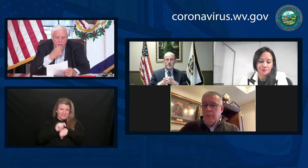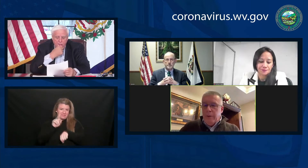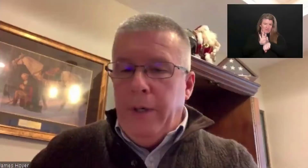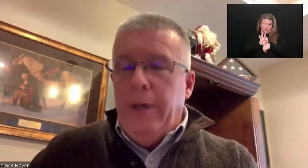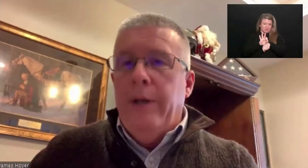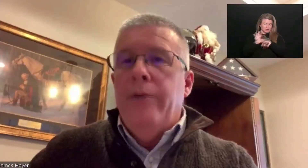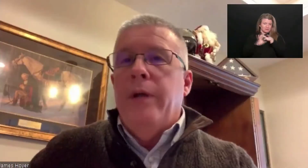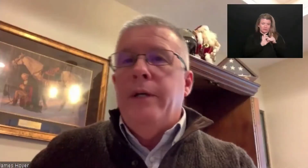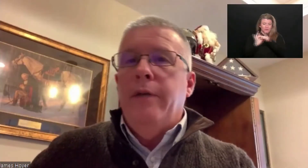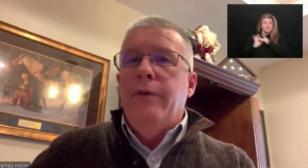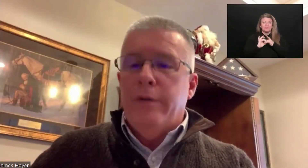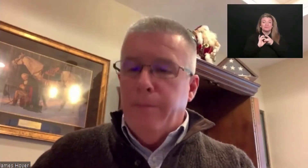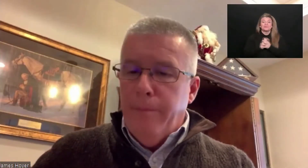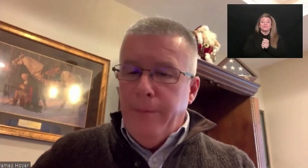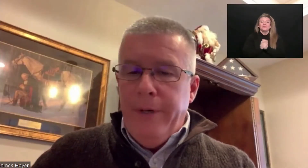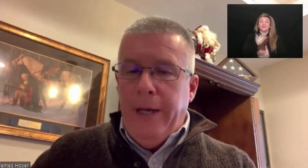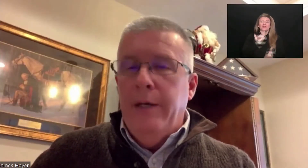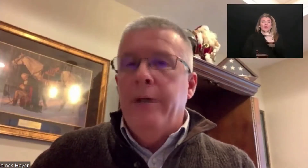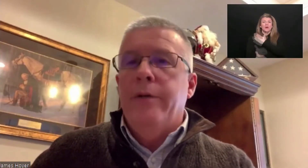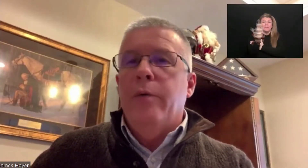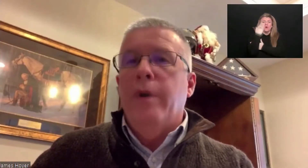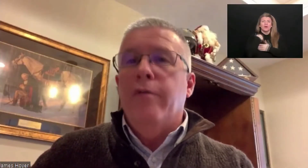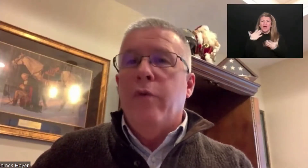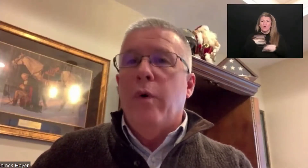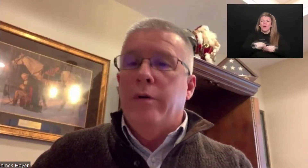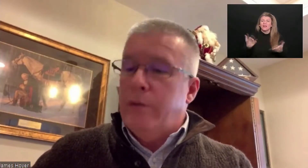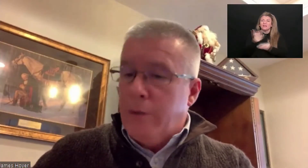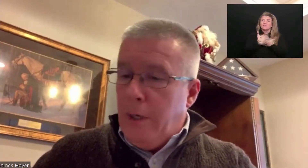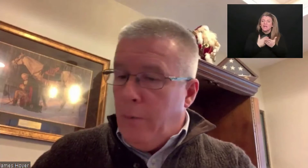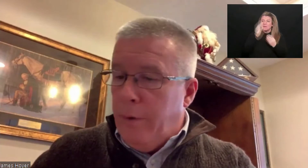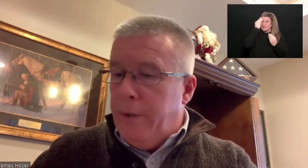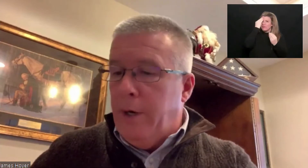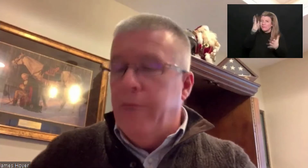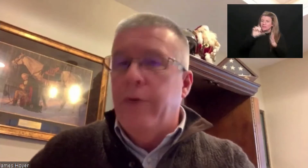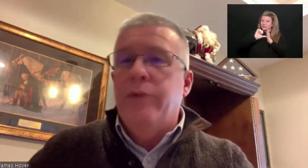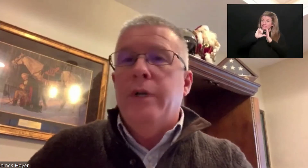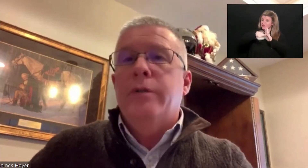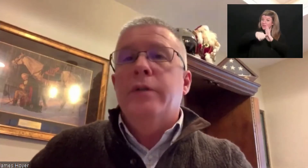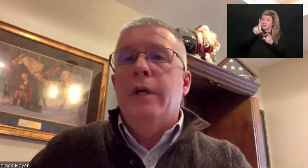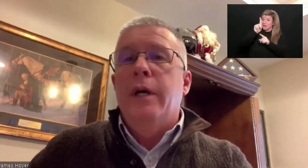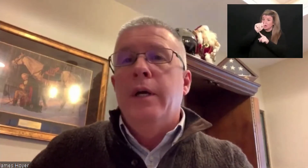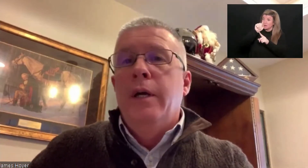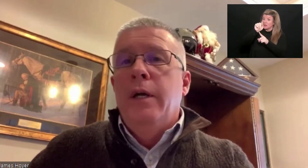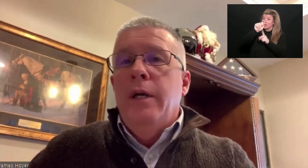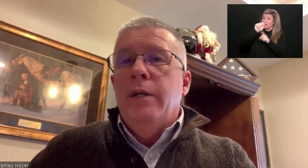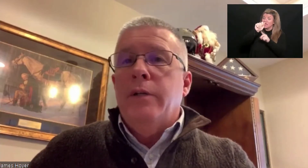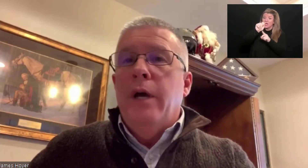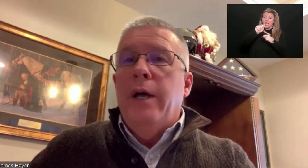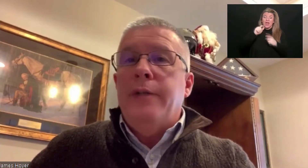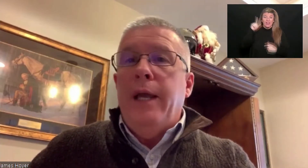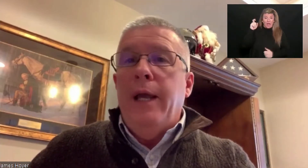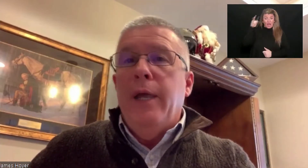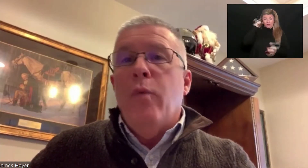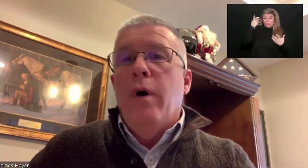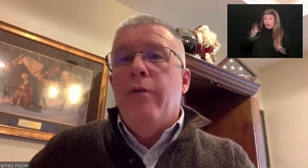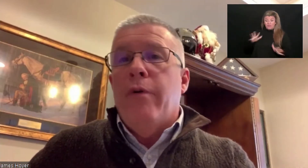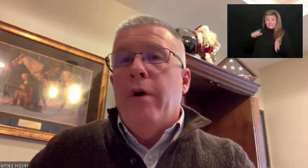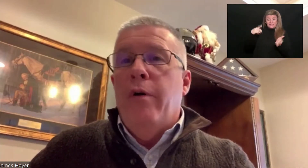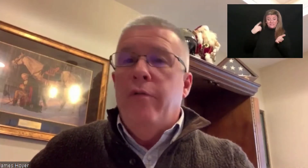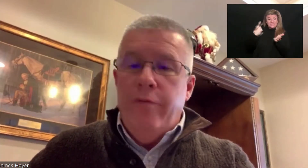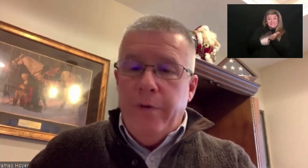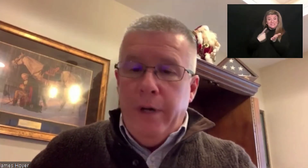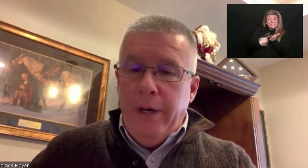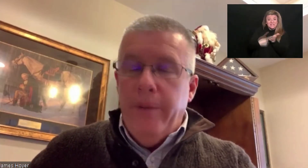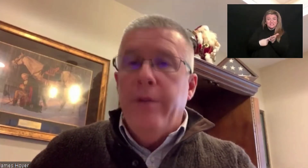Good morning. I'd like to give you some data to reinforce what the governor just discussed and what